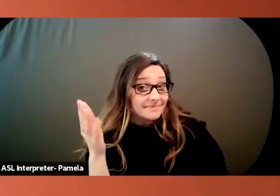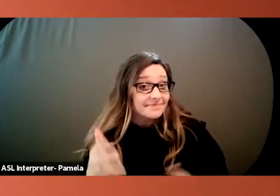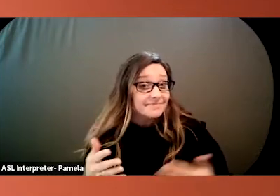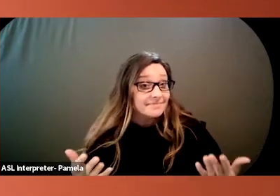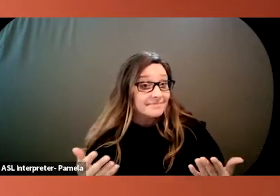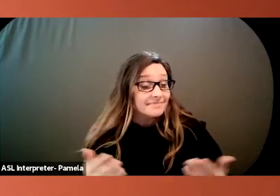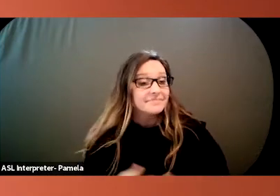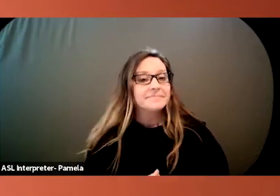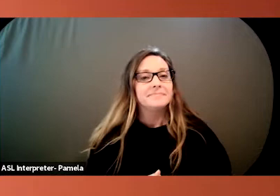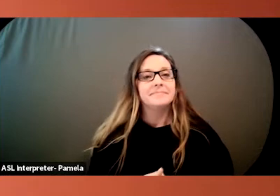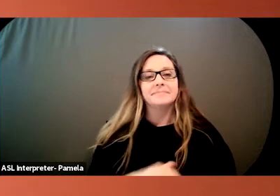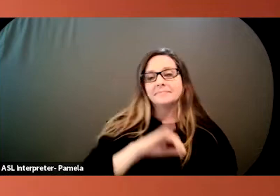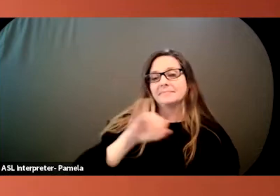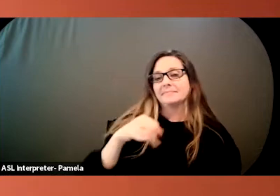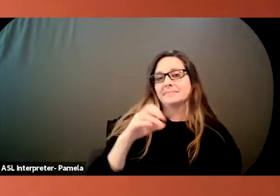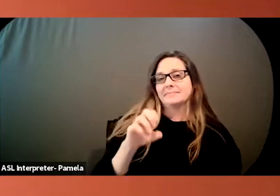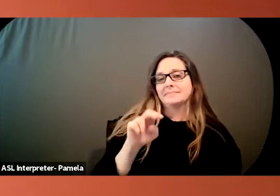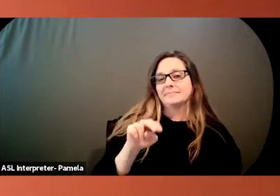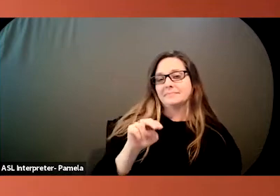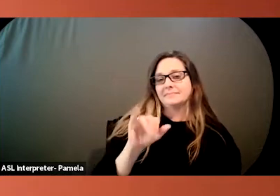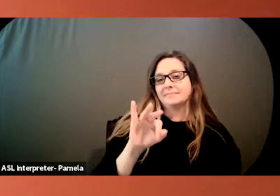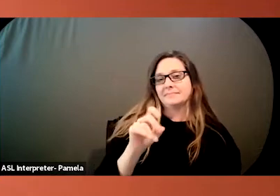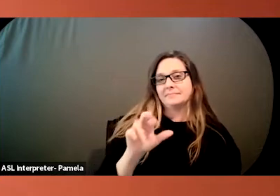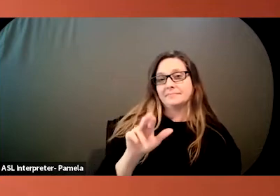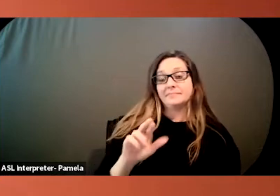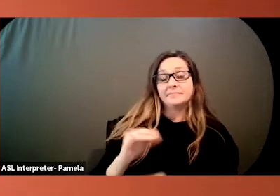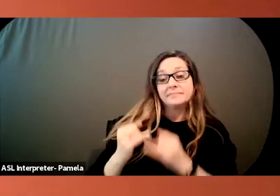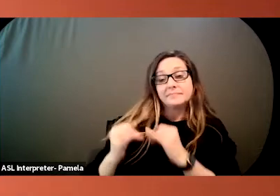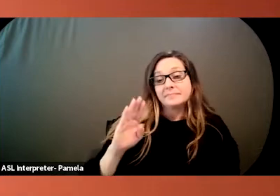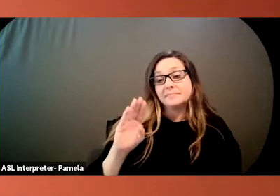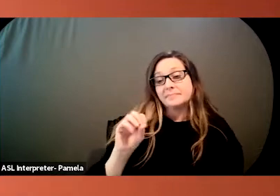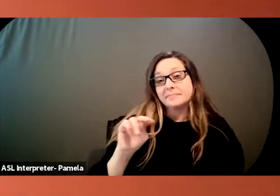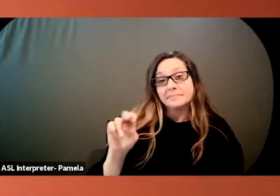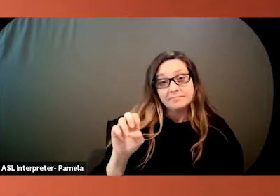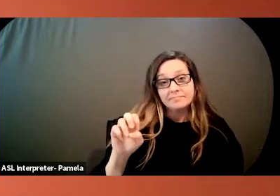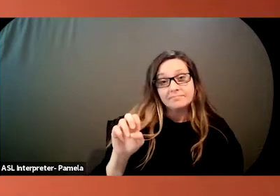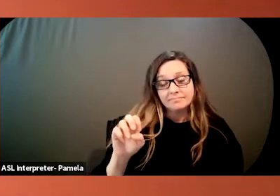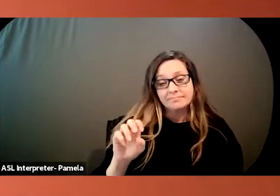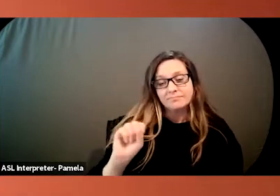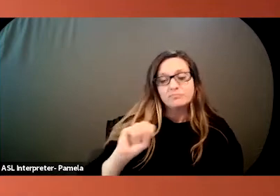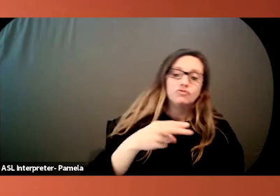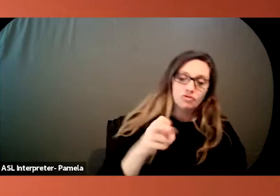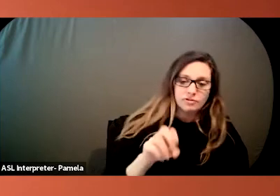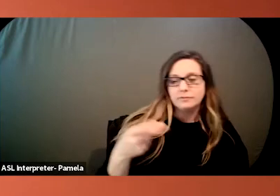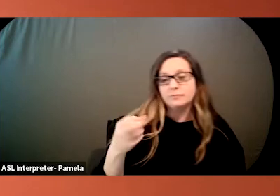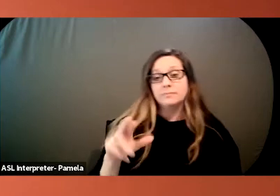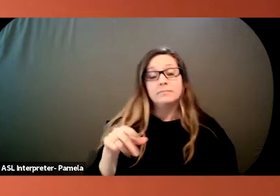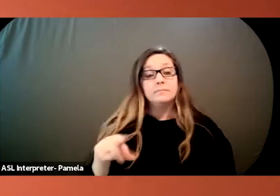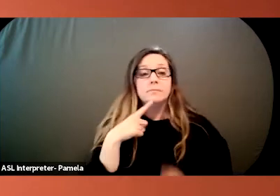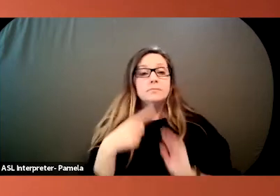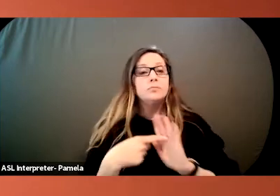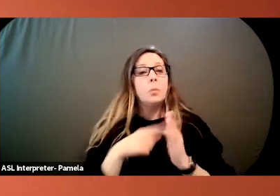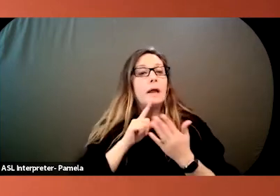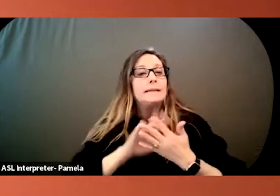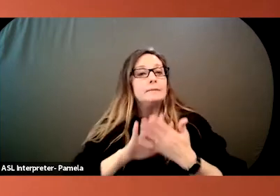So up next is Jennifer Boone, she, her, is presenting the project Intimate Partner Violence